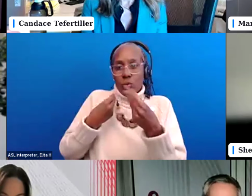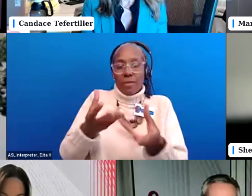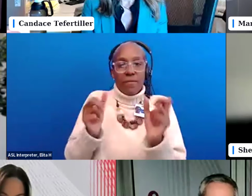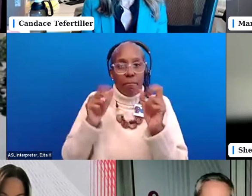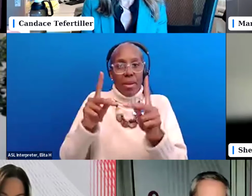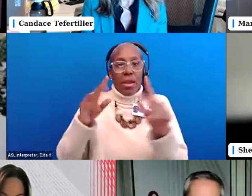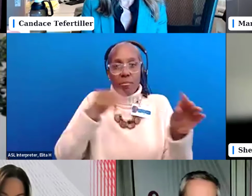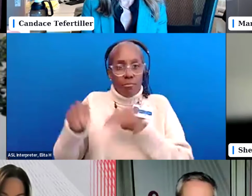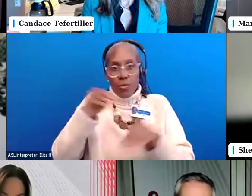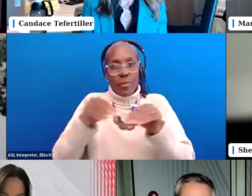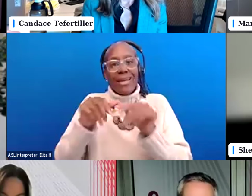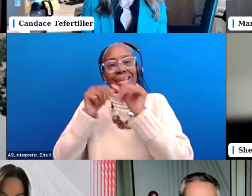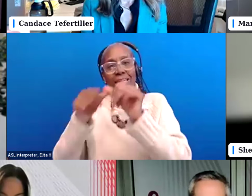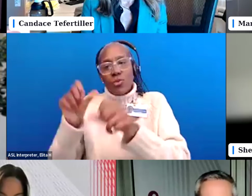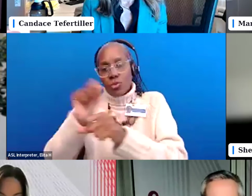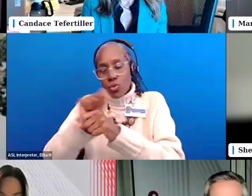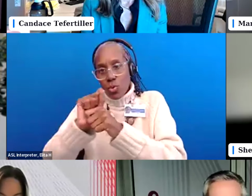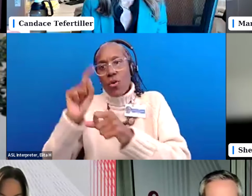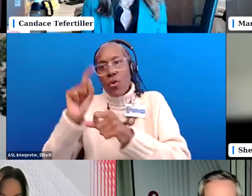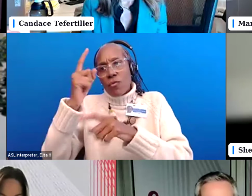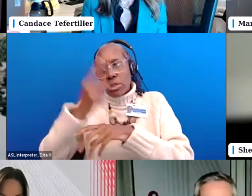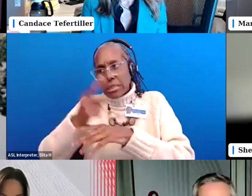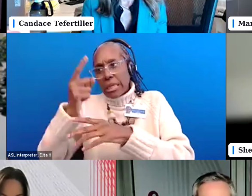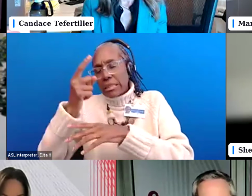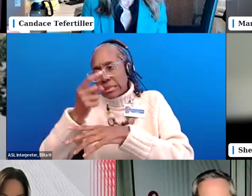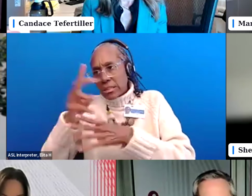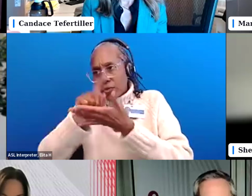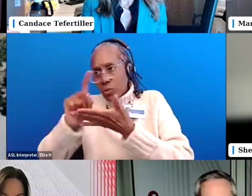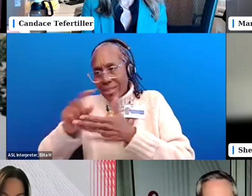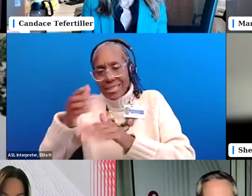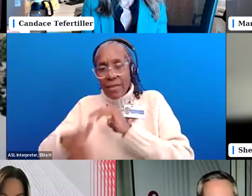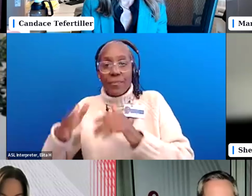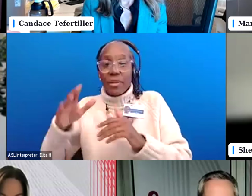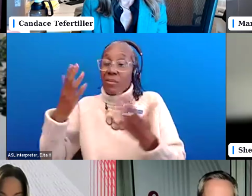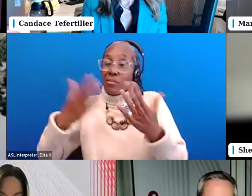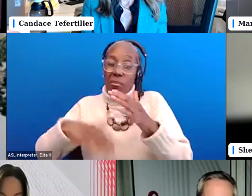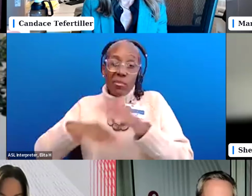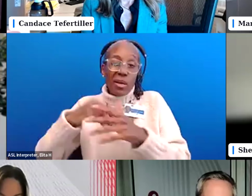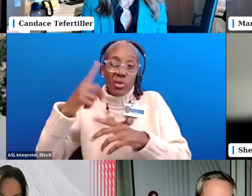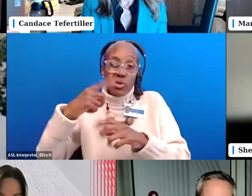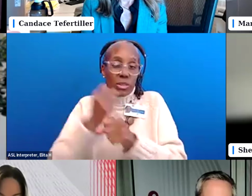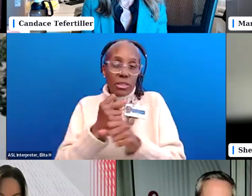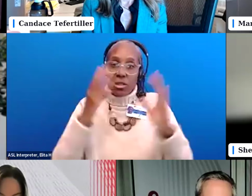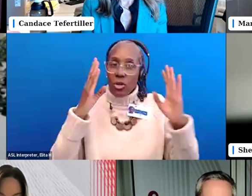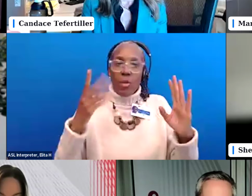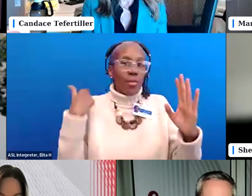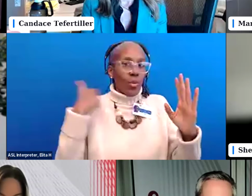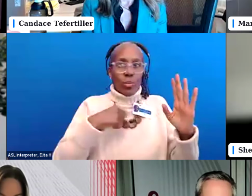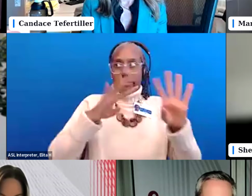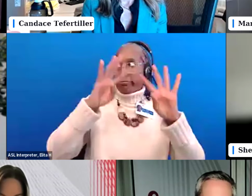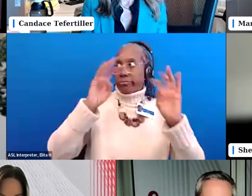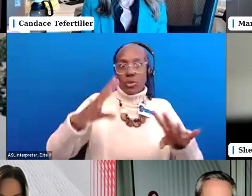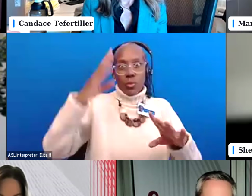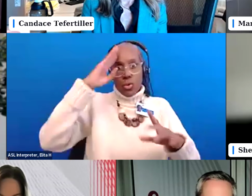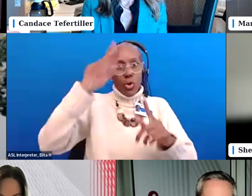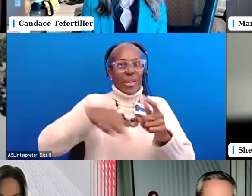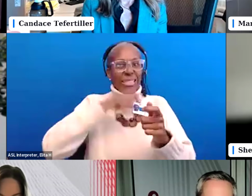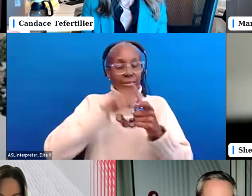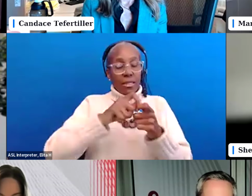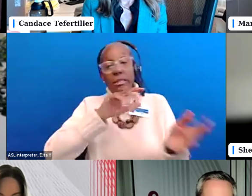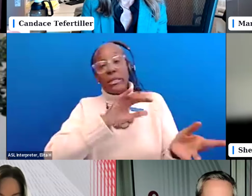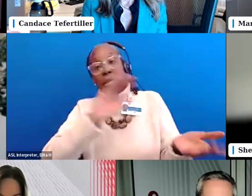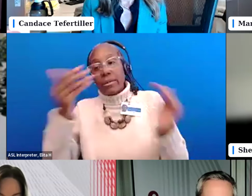continues to work for at least the days and weeks following the stimulation, maybe, as Candy said, up to at least a year. And so I think that is fundamentally different